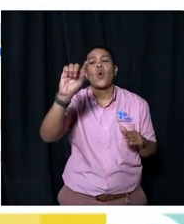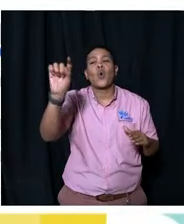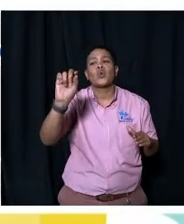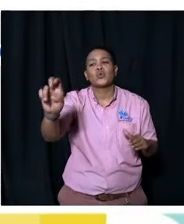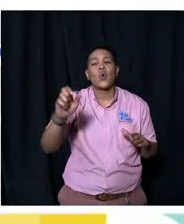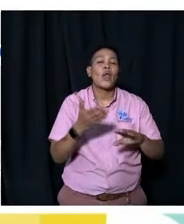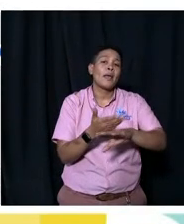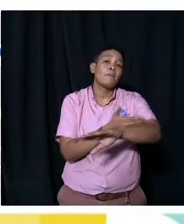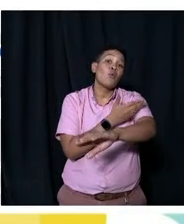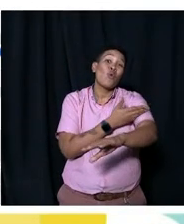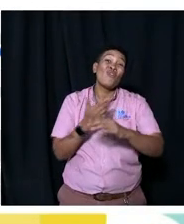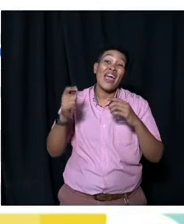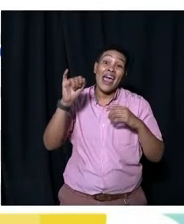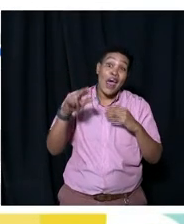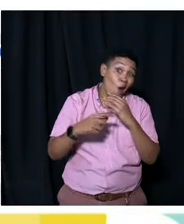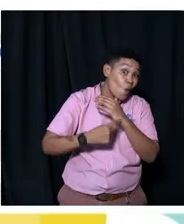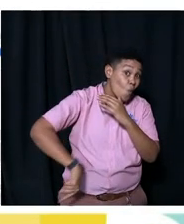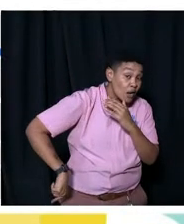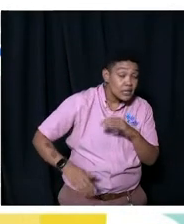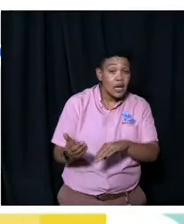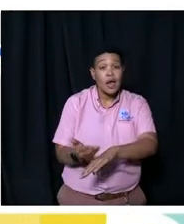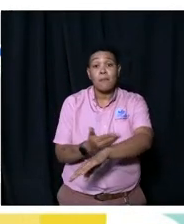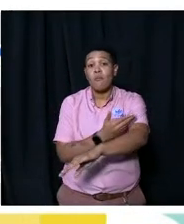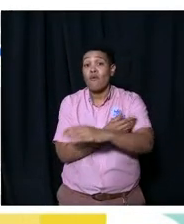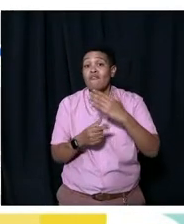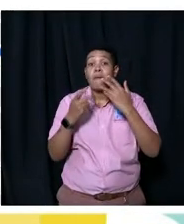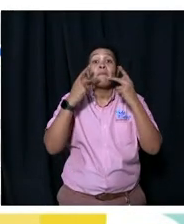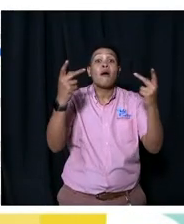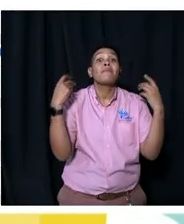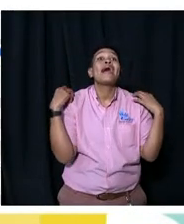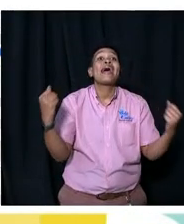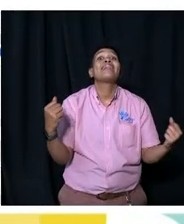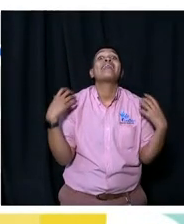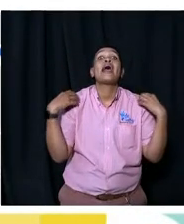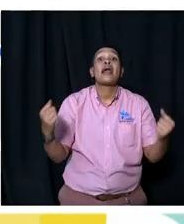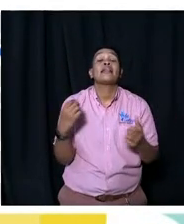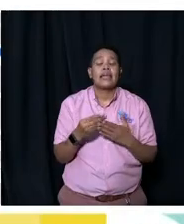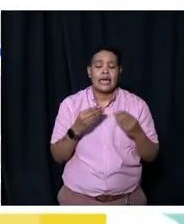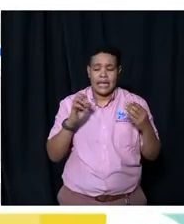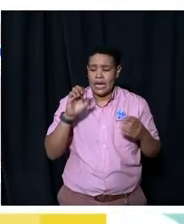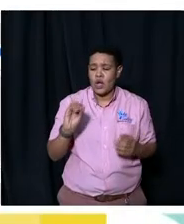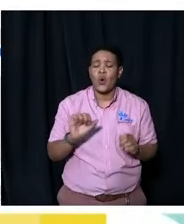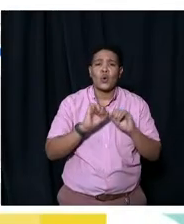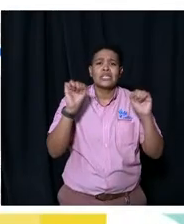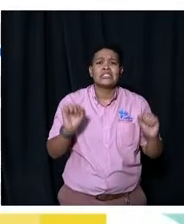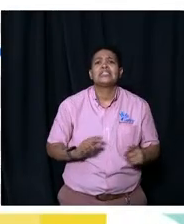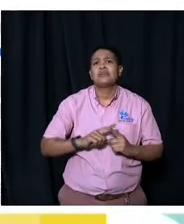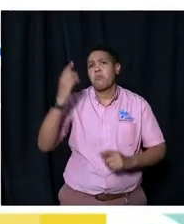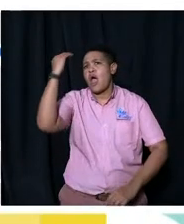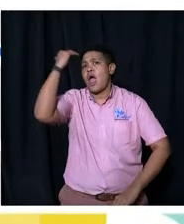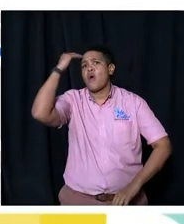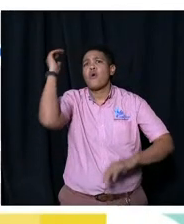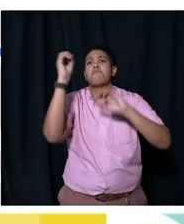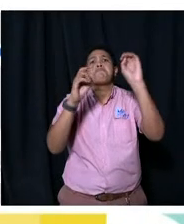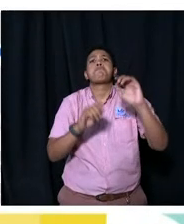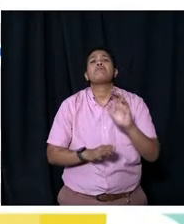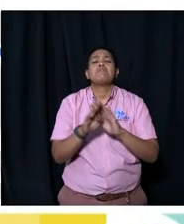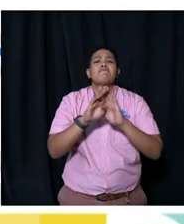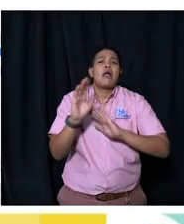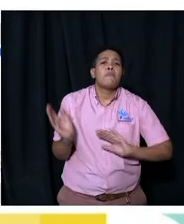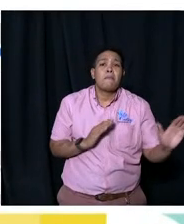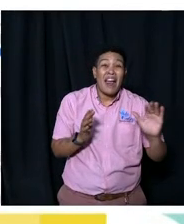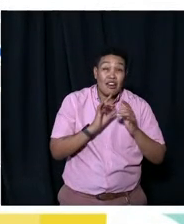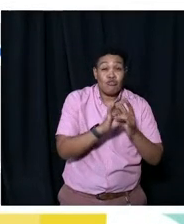air quality, improved public health, healthy ecosystems, and awareness raising development planning in respect